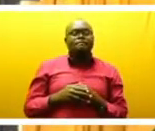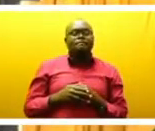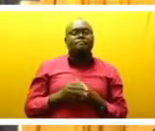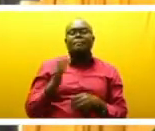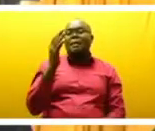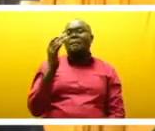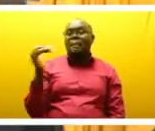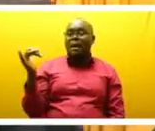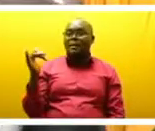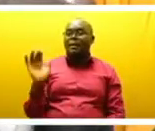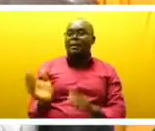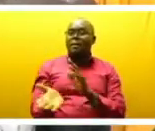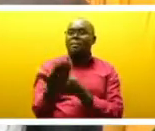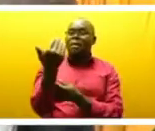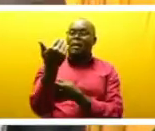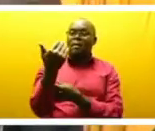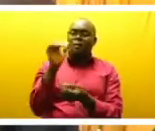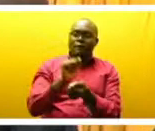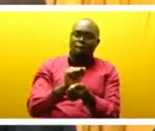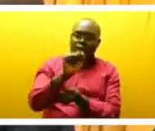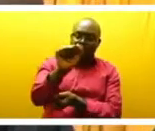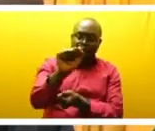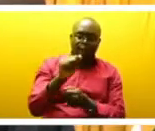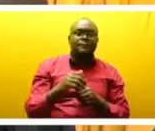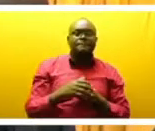By the morning of the 15th,